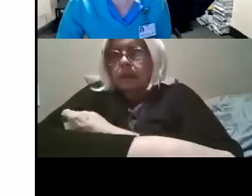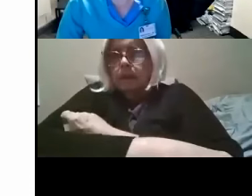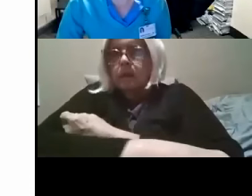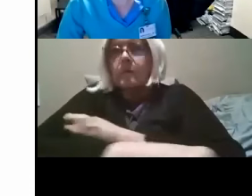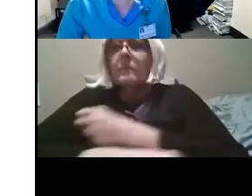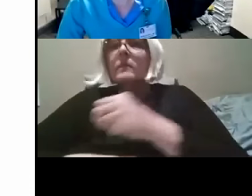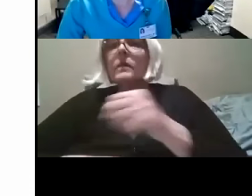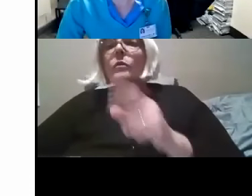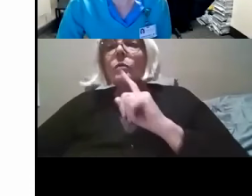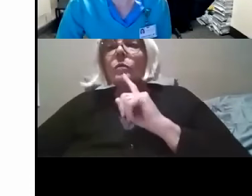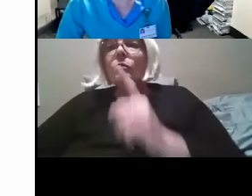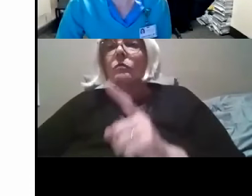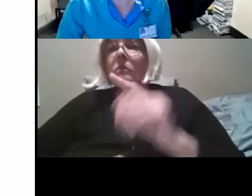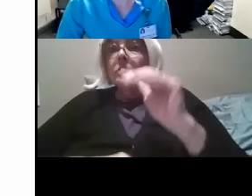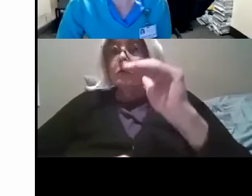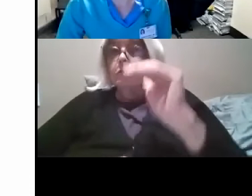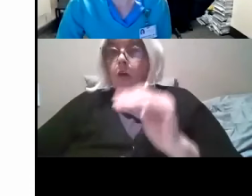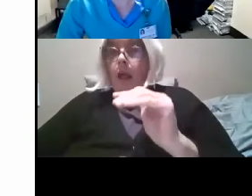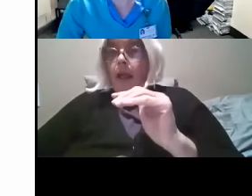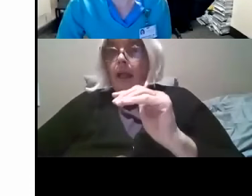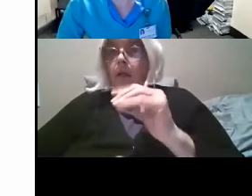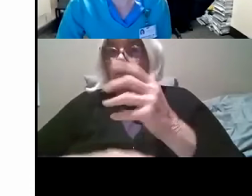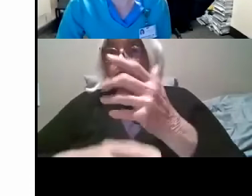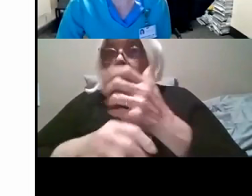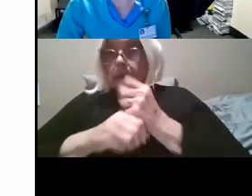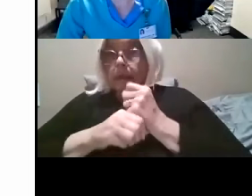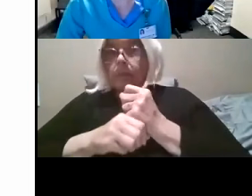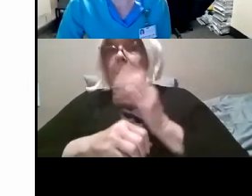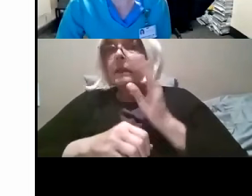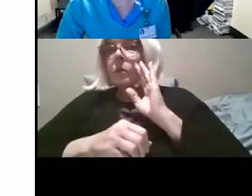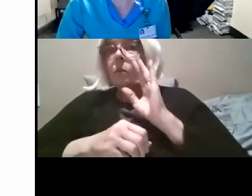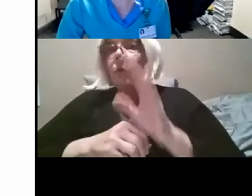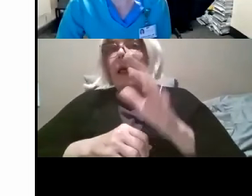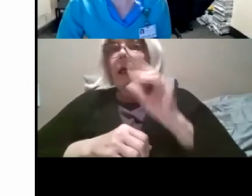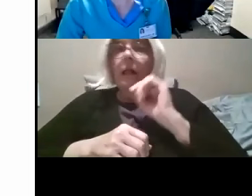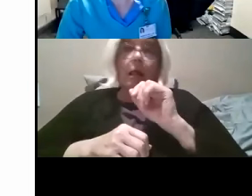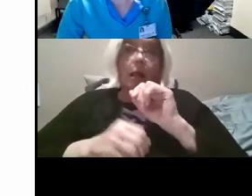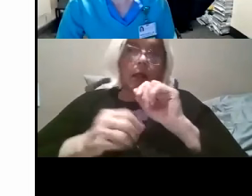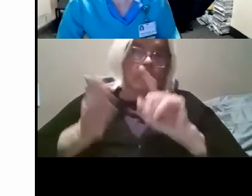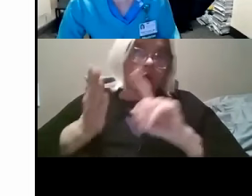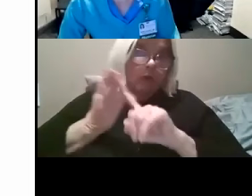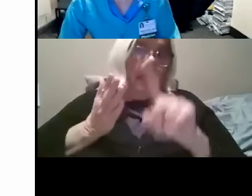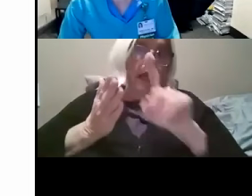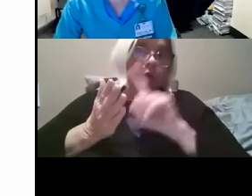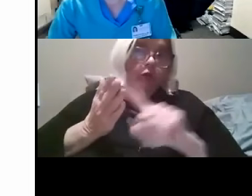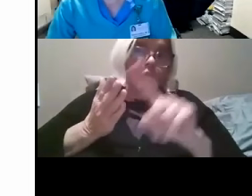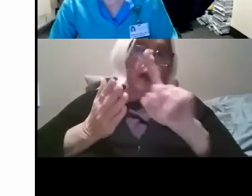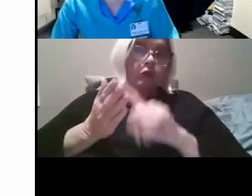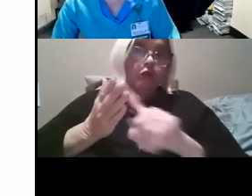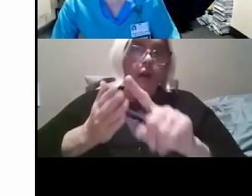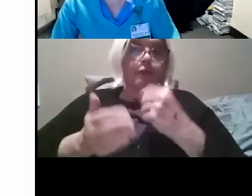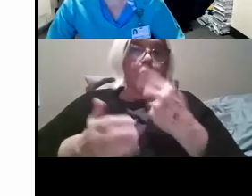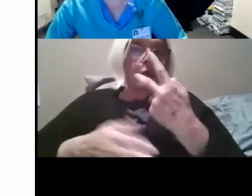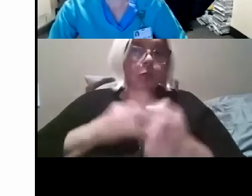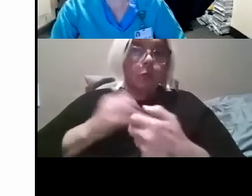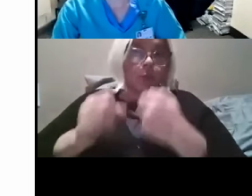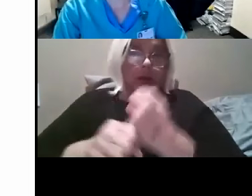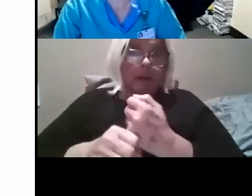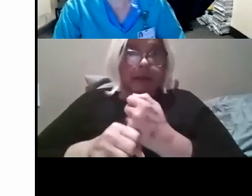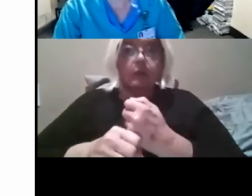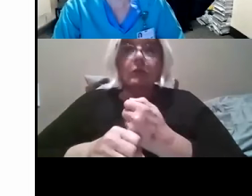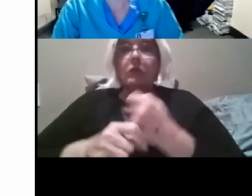So they've been followed for more than 8 weeks post-vaccination, and they will be continued to follow as